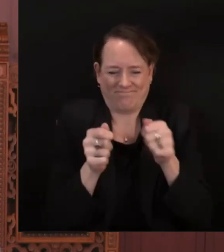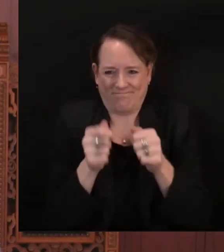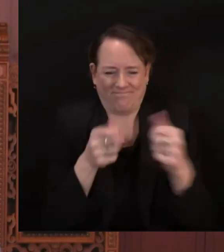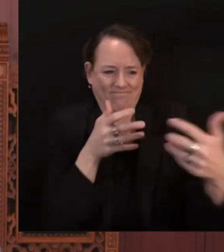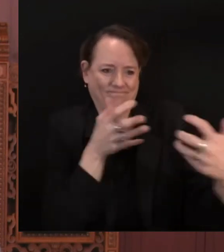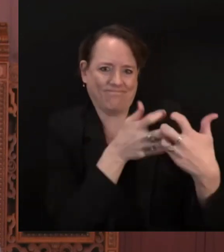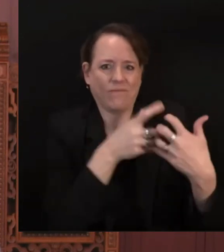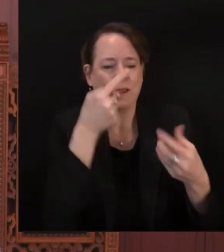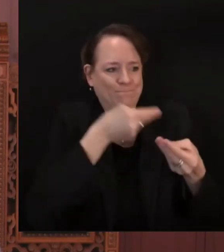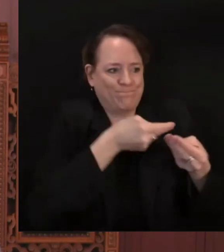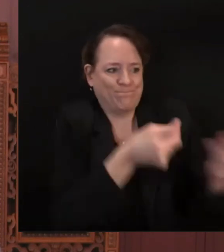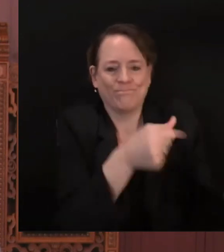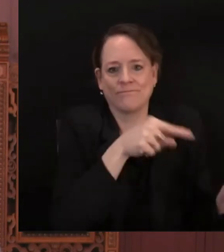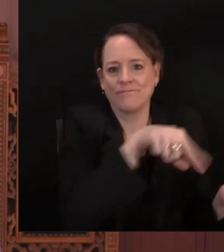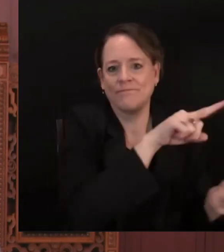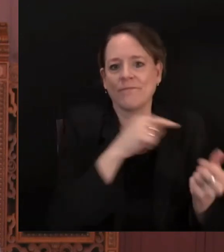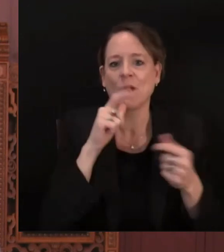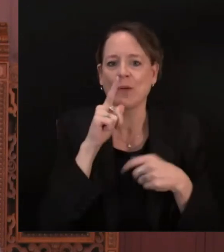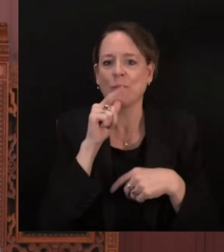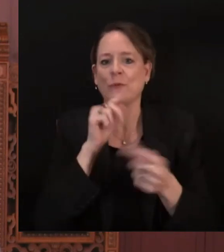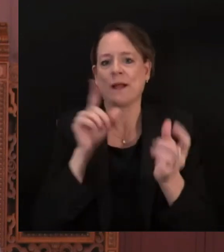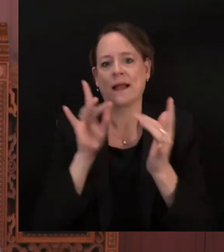new president and